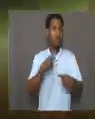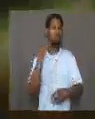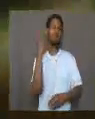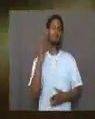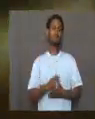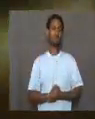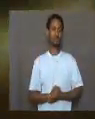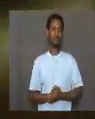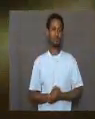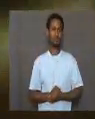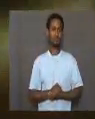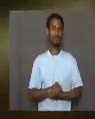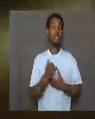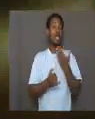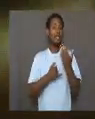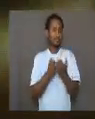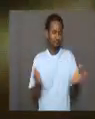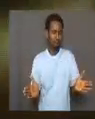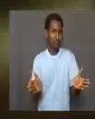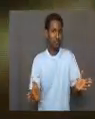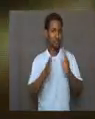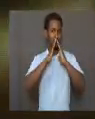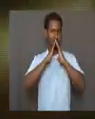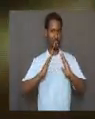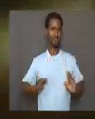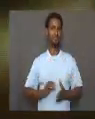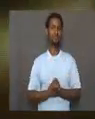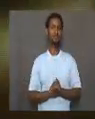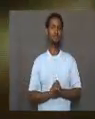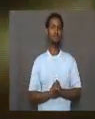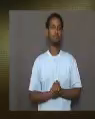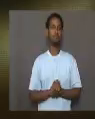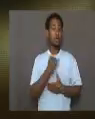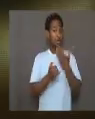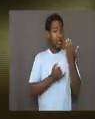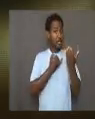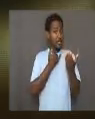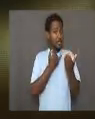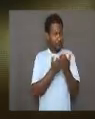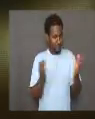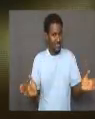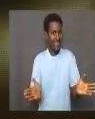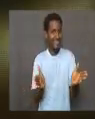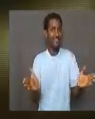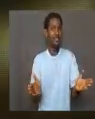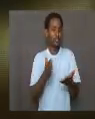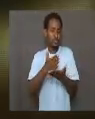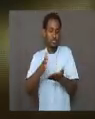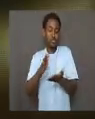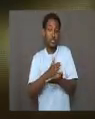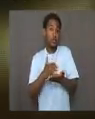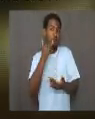advantages. It promotes peace. It encourages the sharing